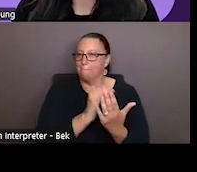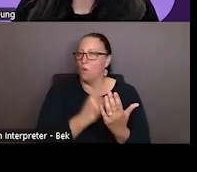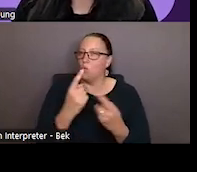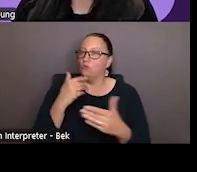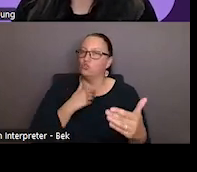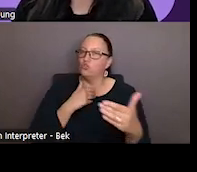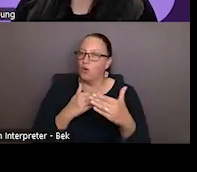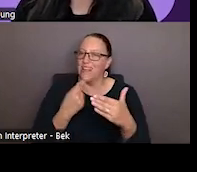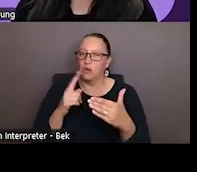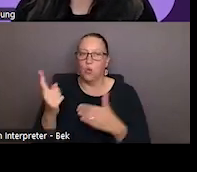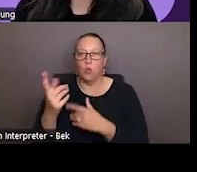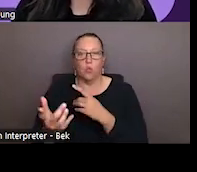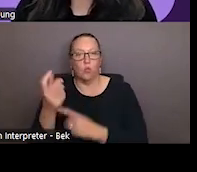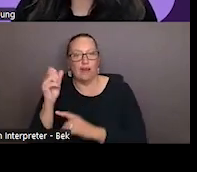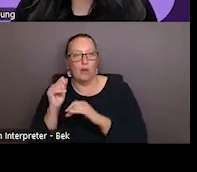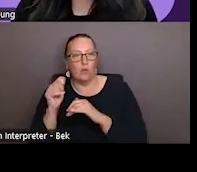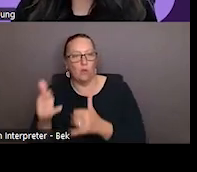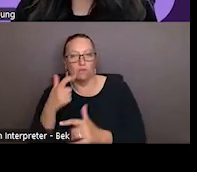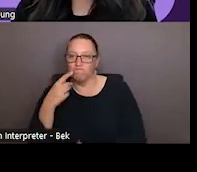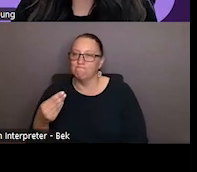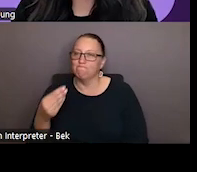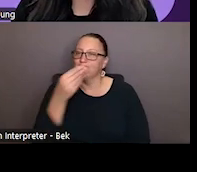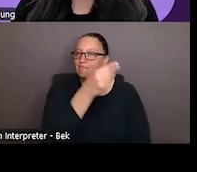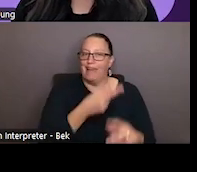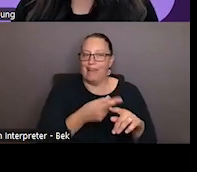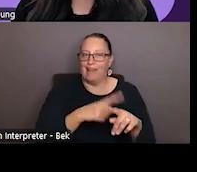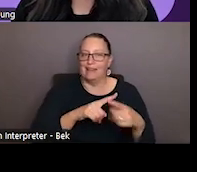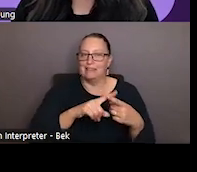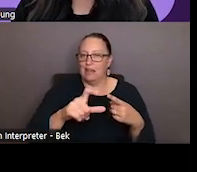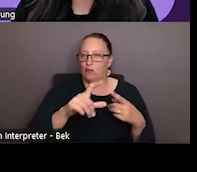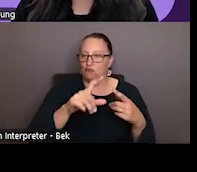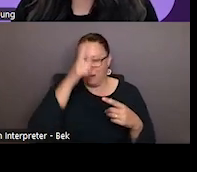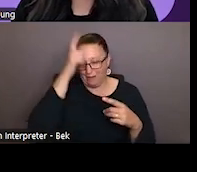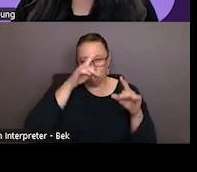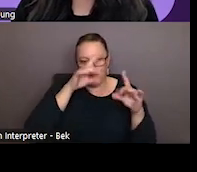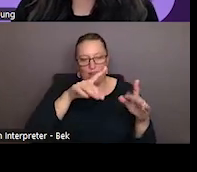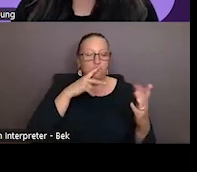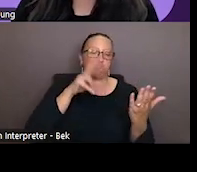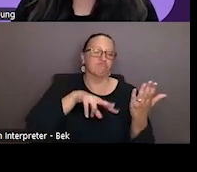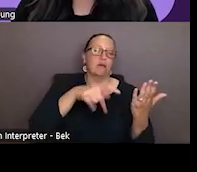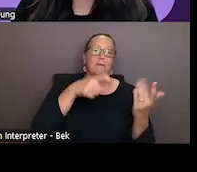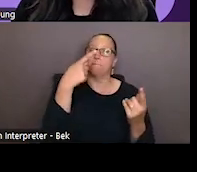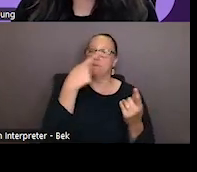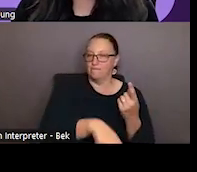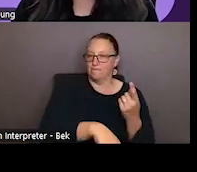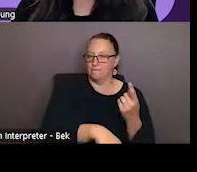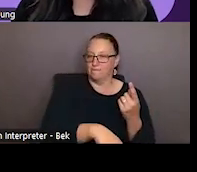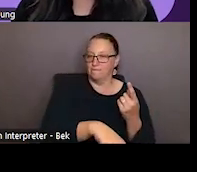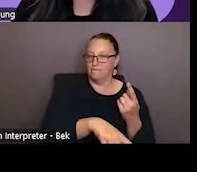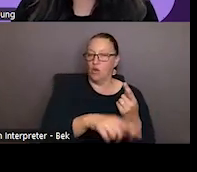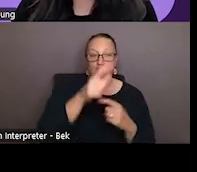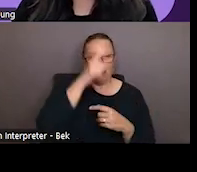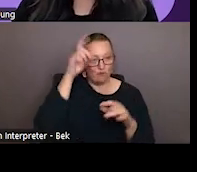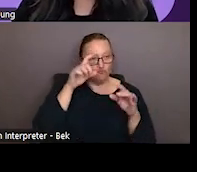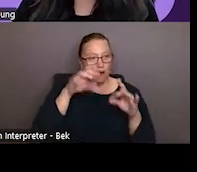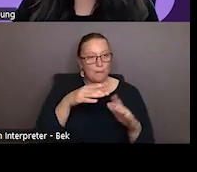recipients' recommendations to the executive for approval. The Creative Australia Board and Minister will be notified of the shortlist